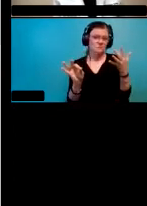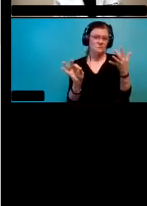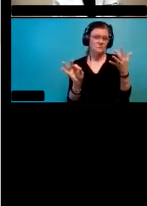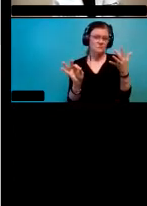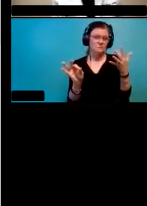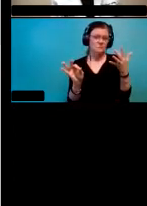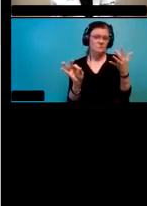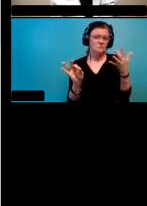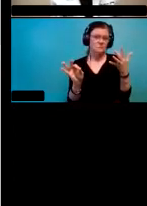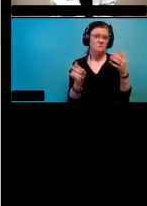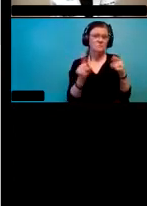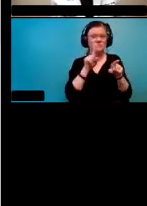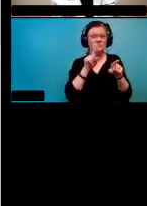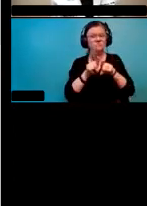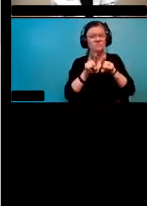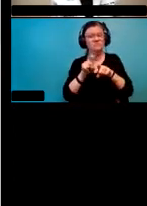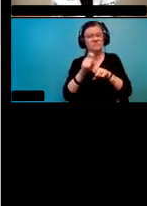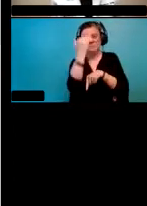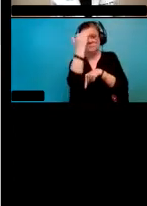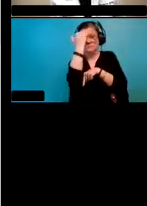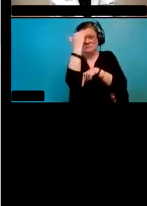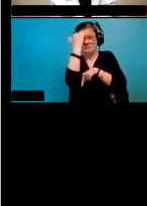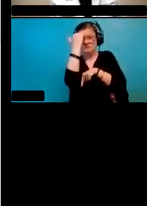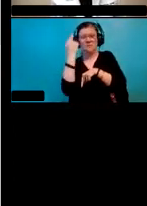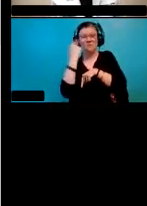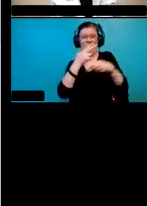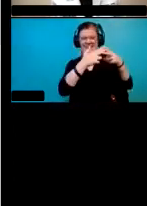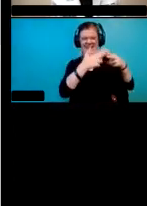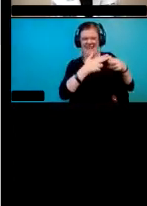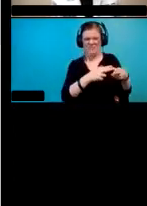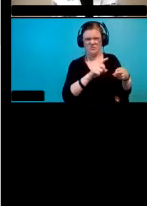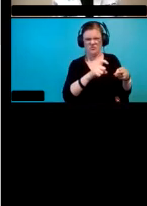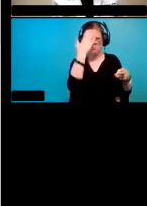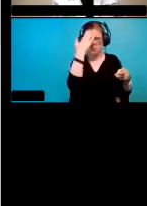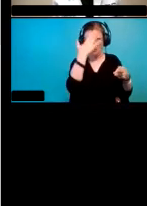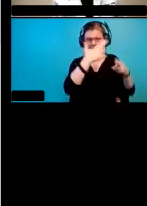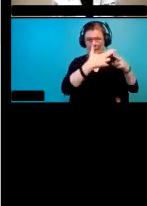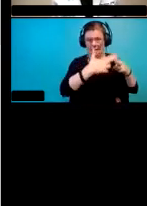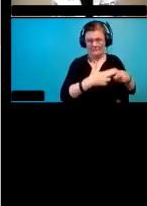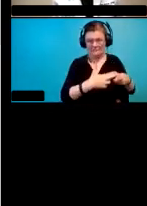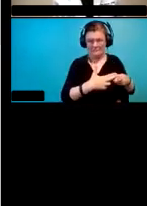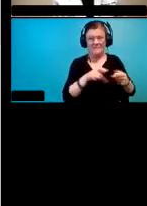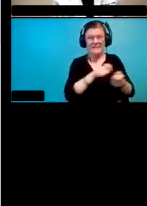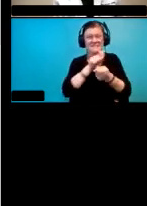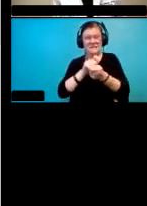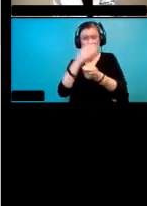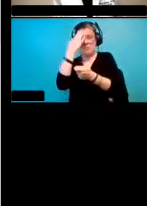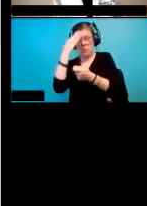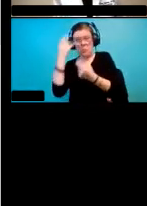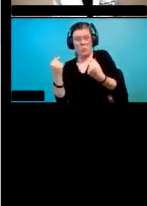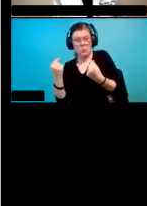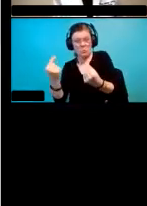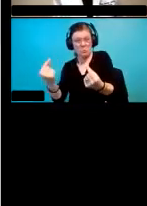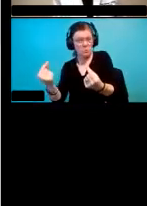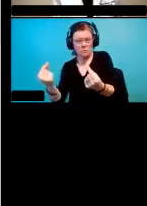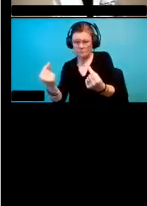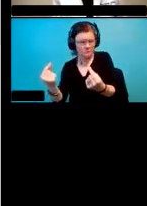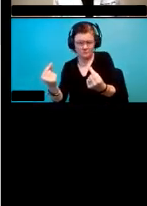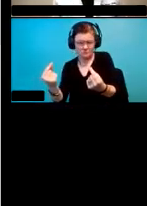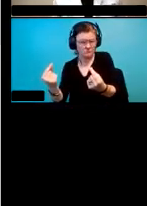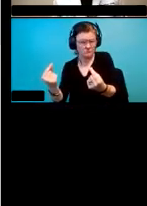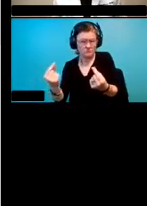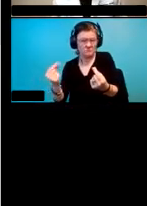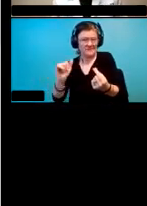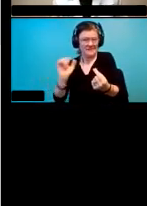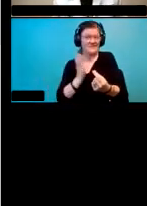think if nothing else, you should be familiar at least with the names of them. You might not know exactly what they all do, and that's